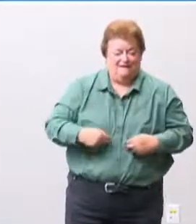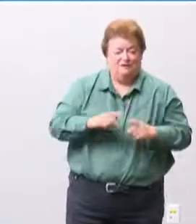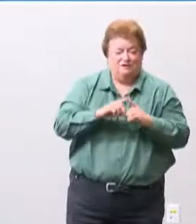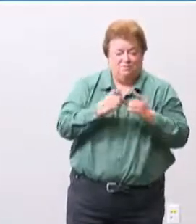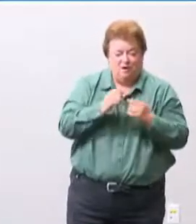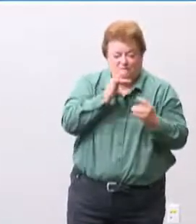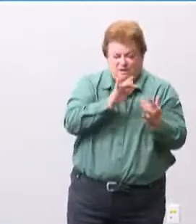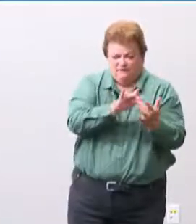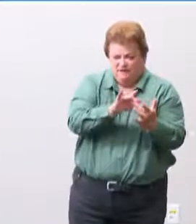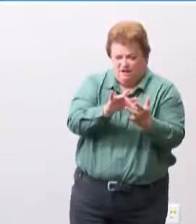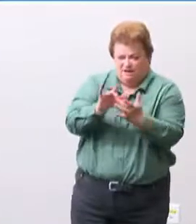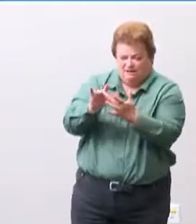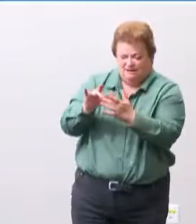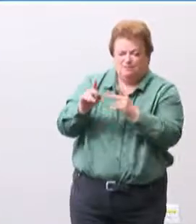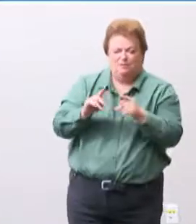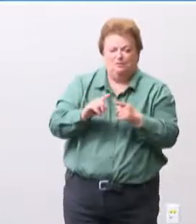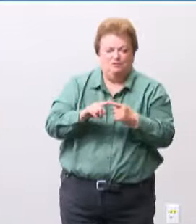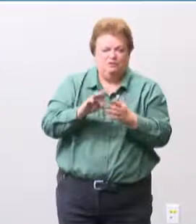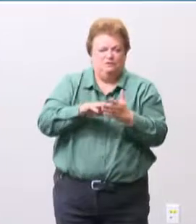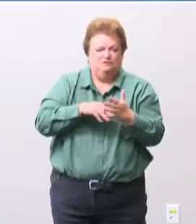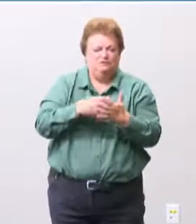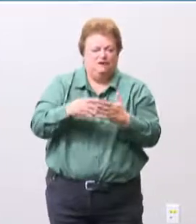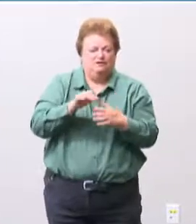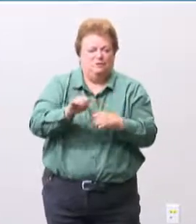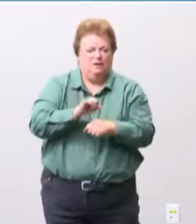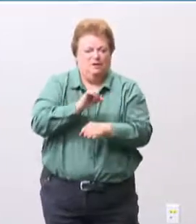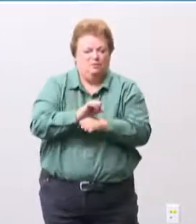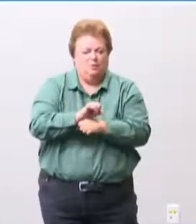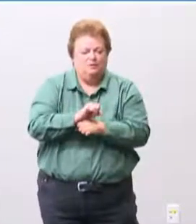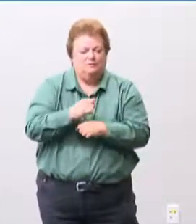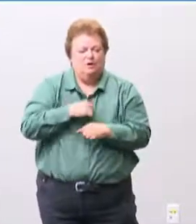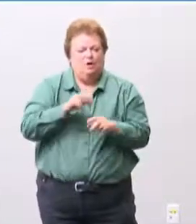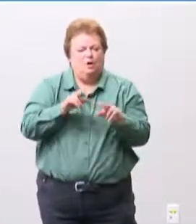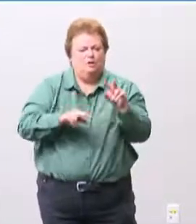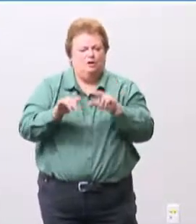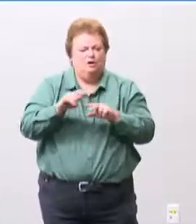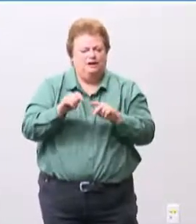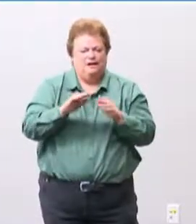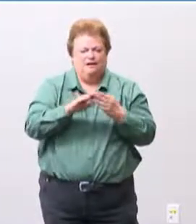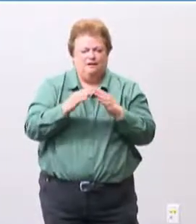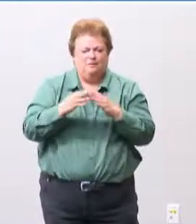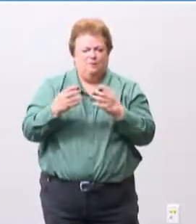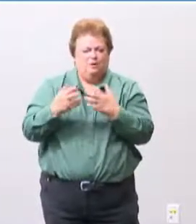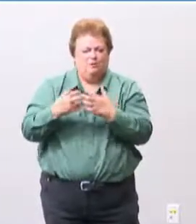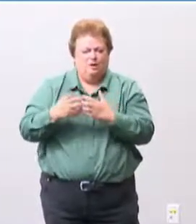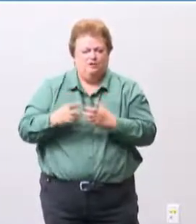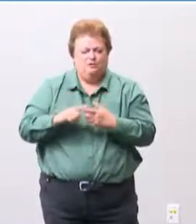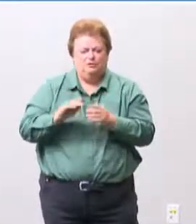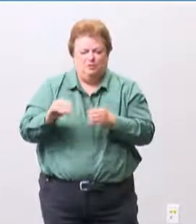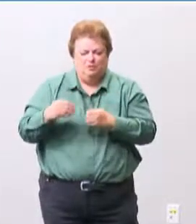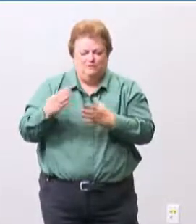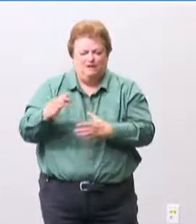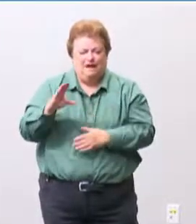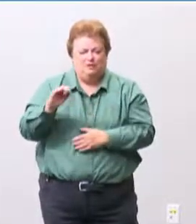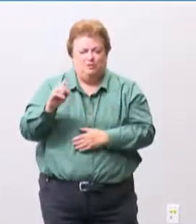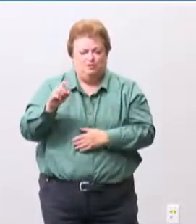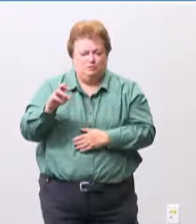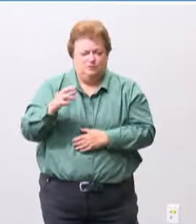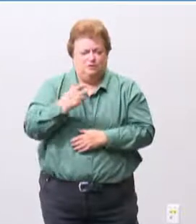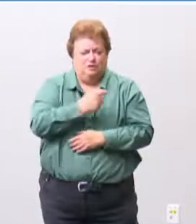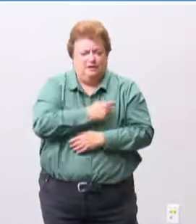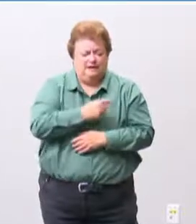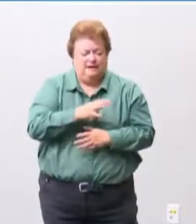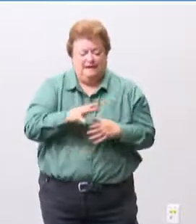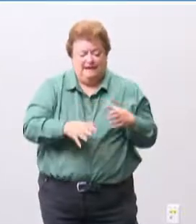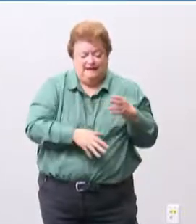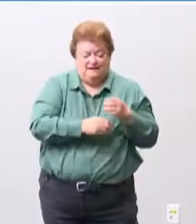to schedule appointments. We're also working with community partners to provide booster doses in addition to first